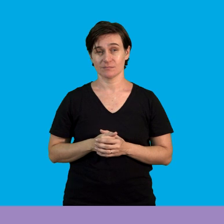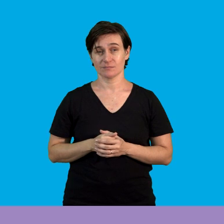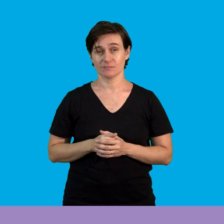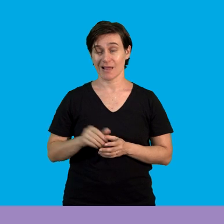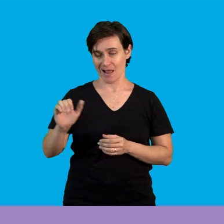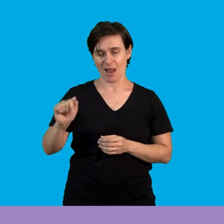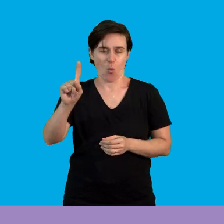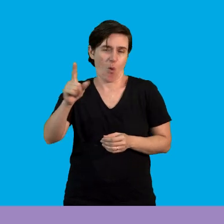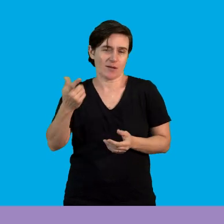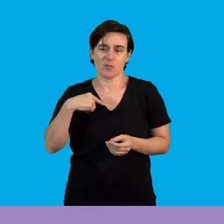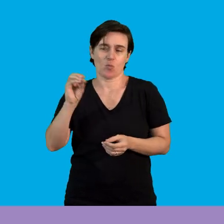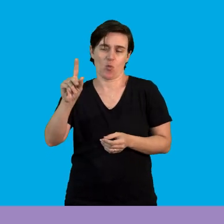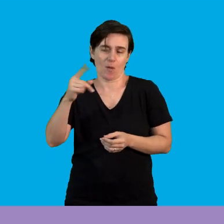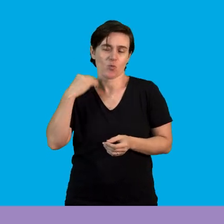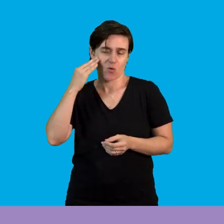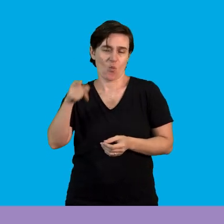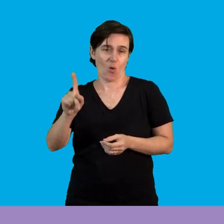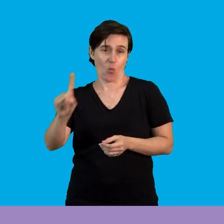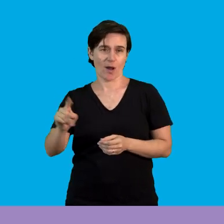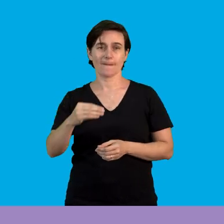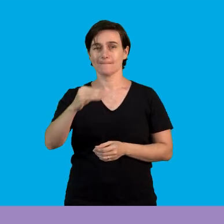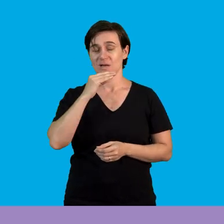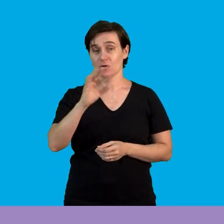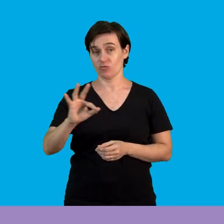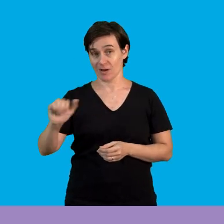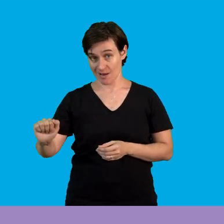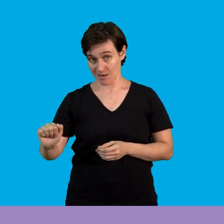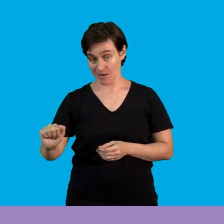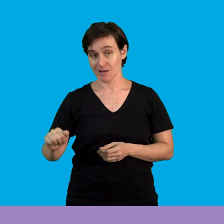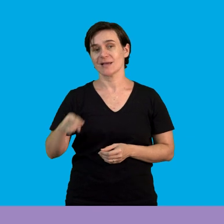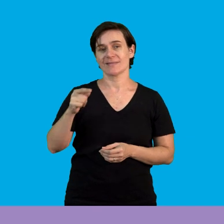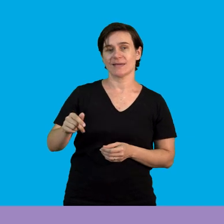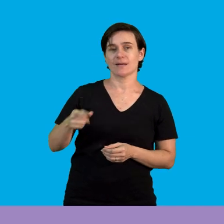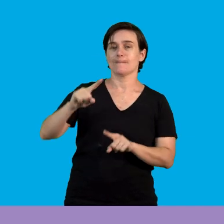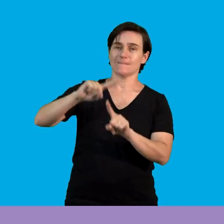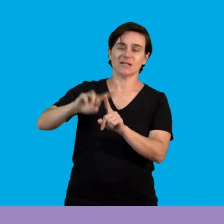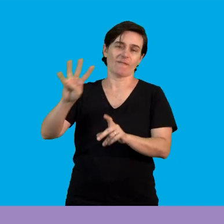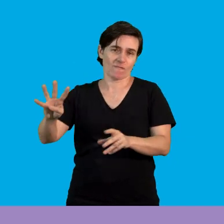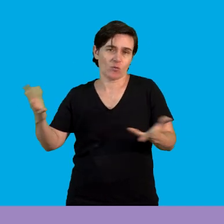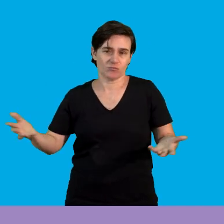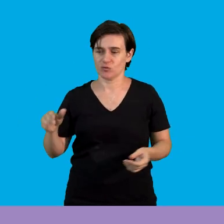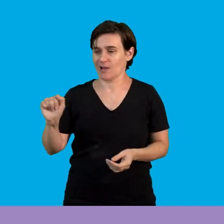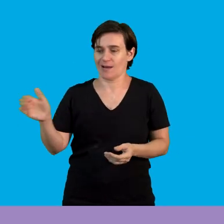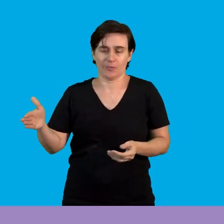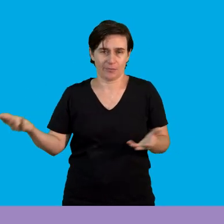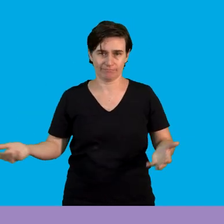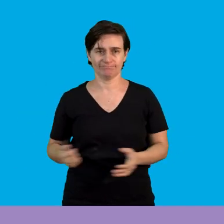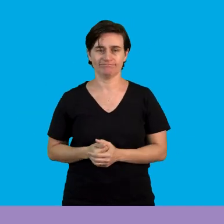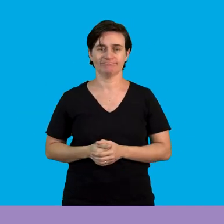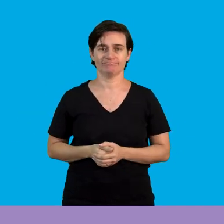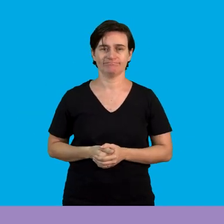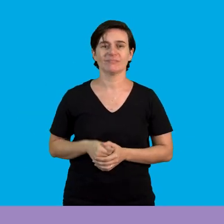that is to the exponent 1. So that term would be 3a and then plus